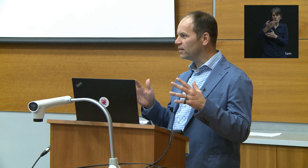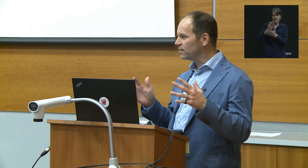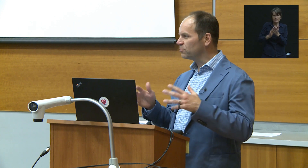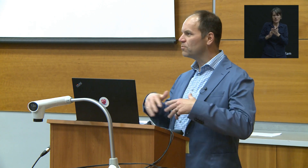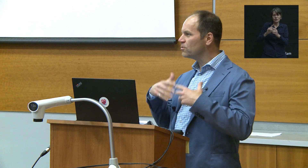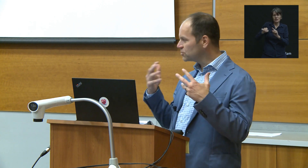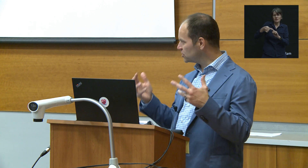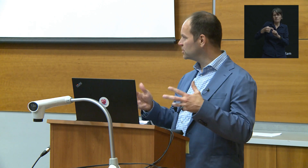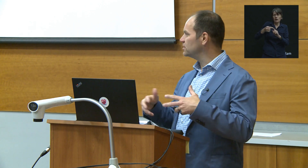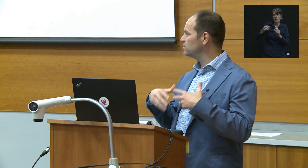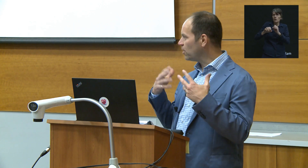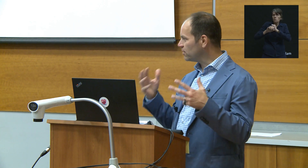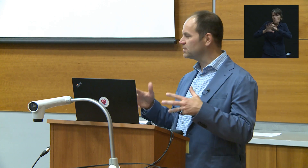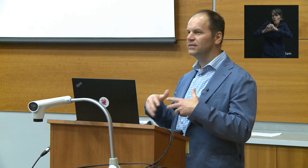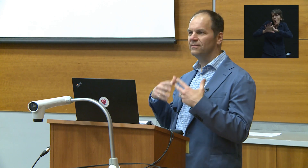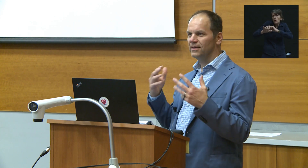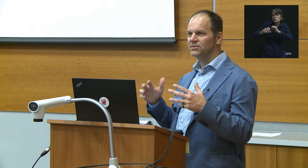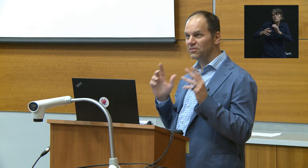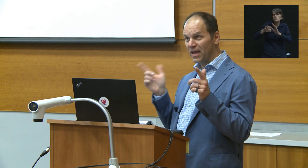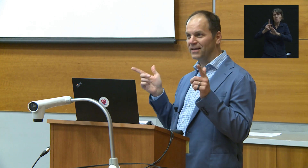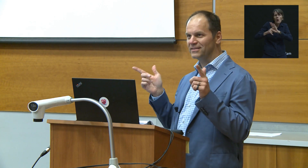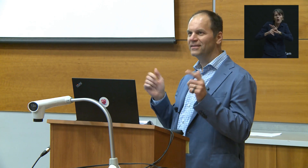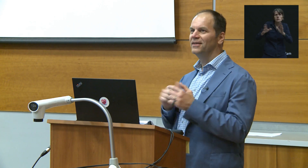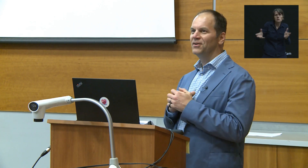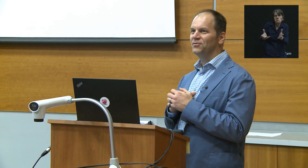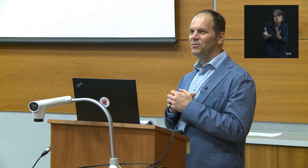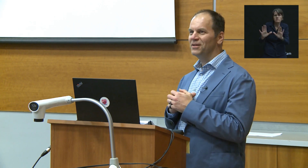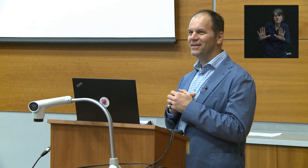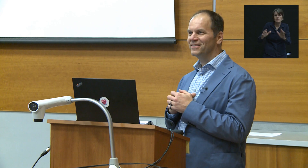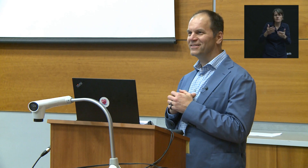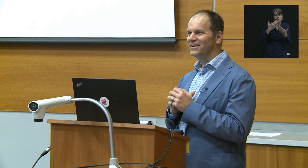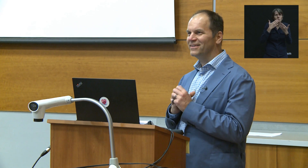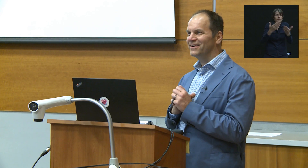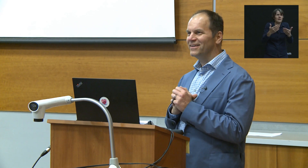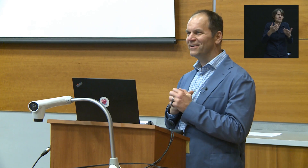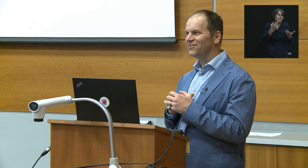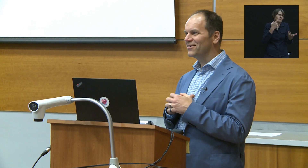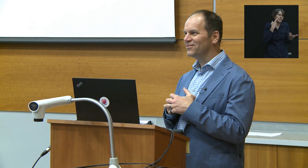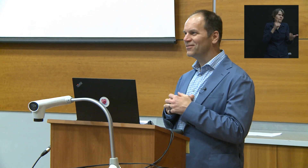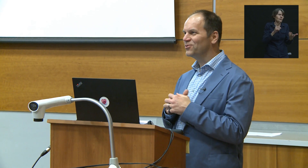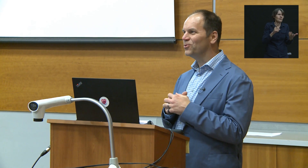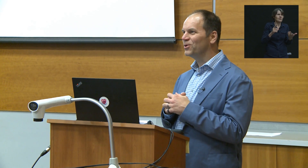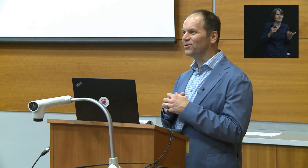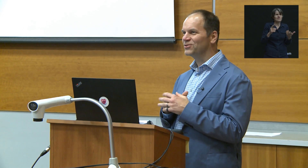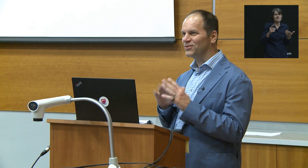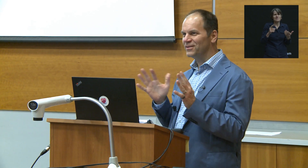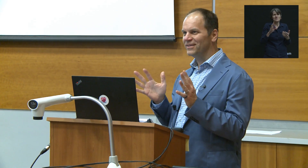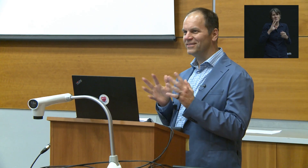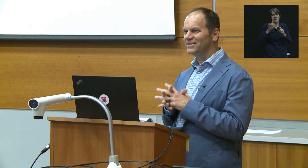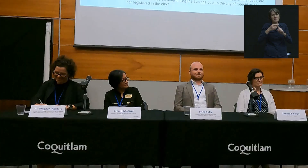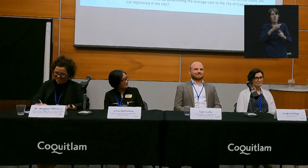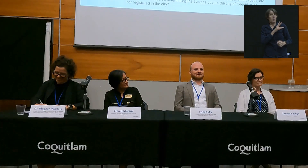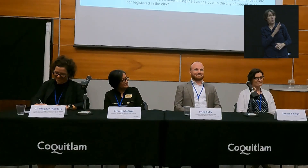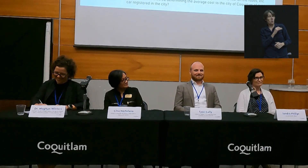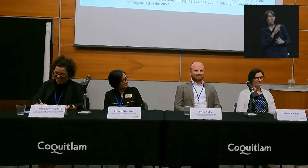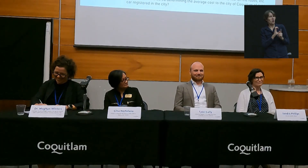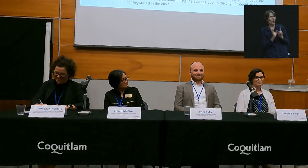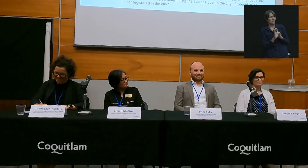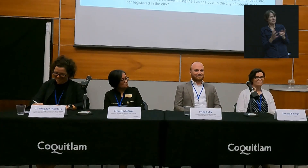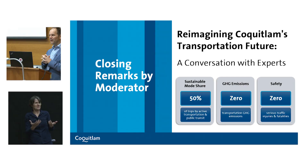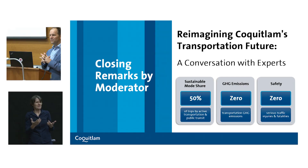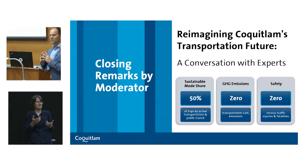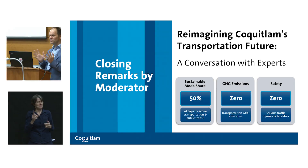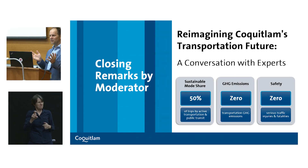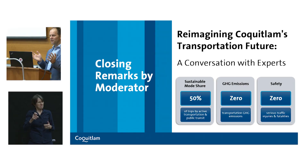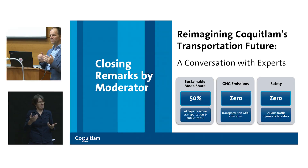on, like, promotion and policy and things. So, thanks for bringing us around the cool culture that this SDP can